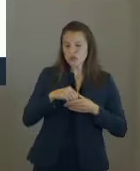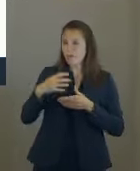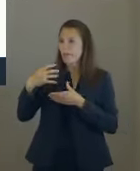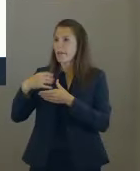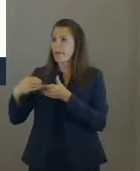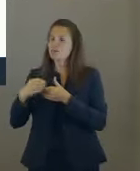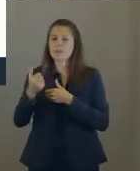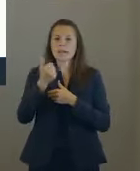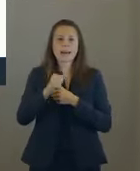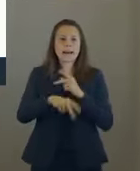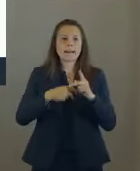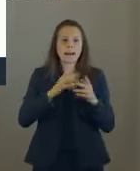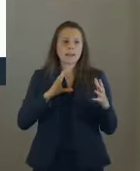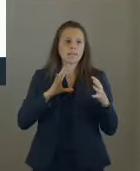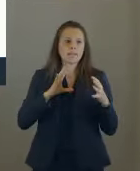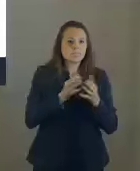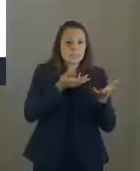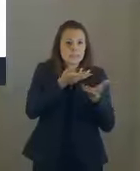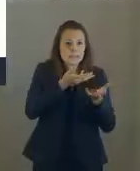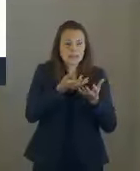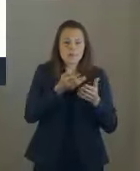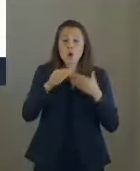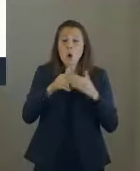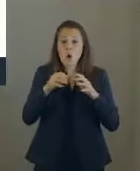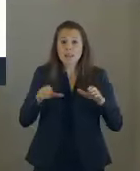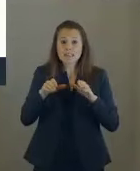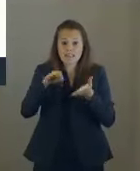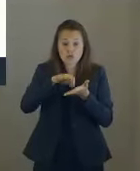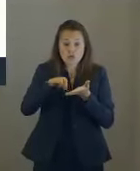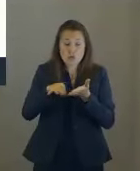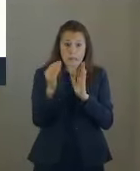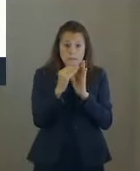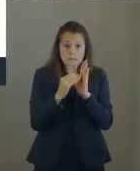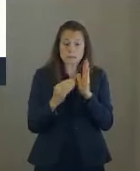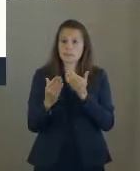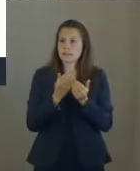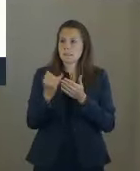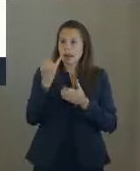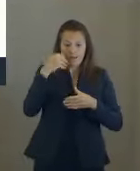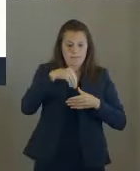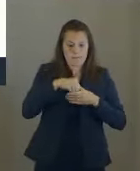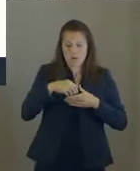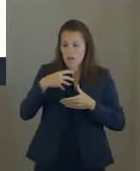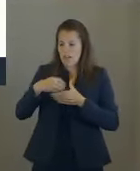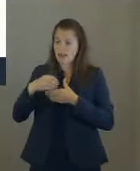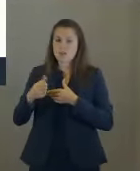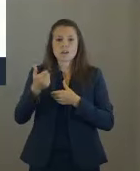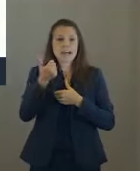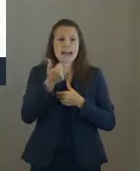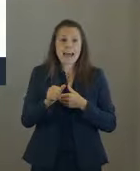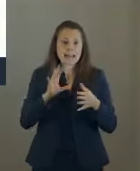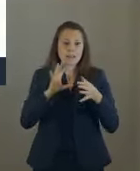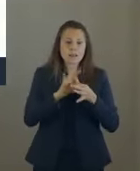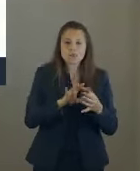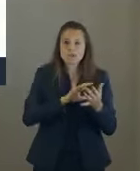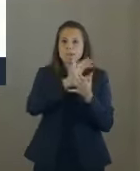sort of point of engagement. All of our activities are tracked, whether they come externally or internally. Every contact that a department has with somebody externally